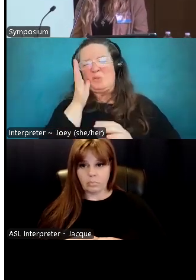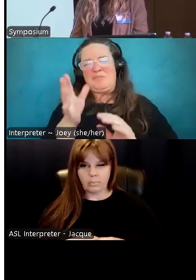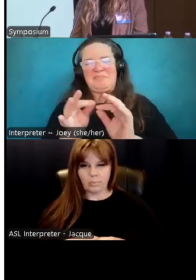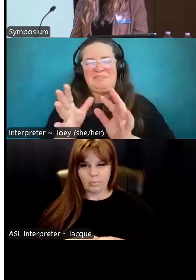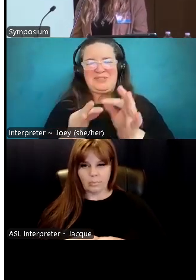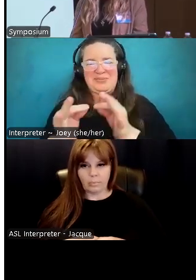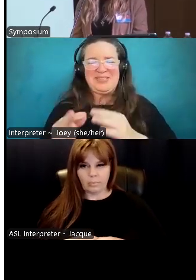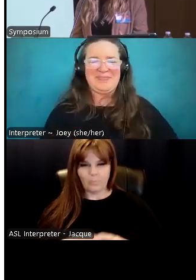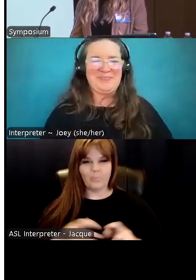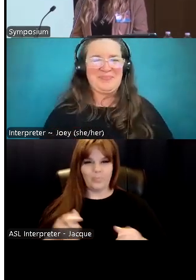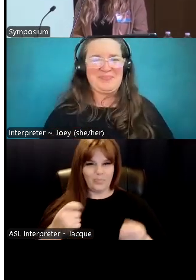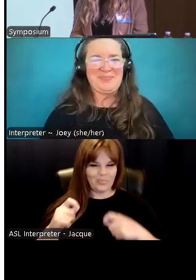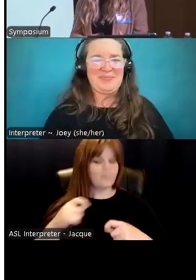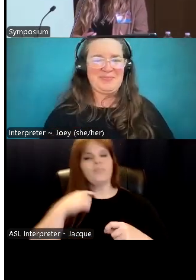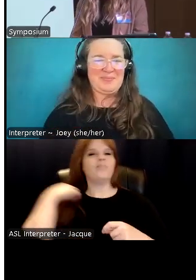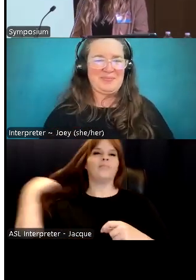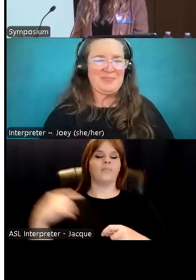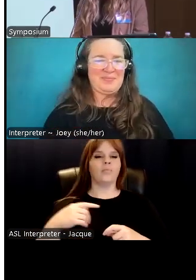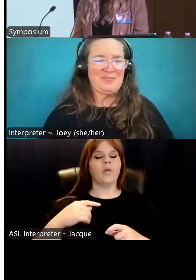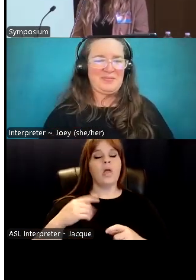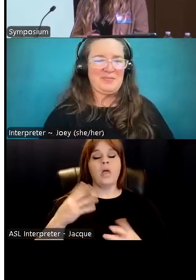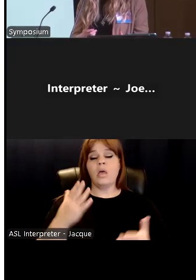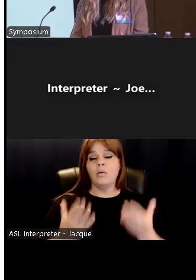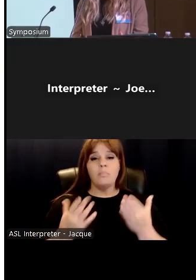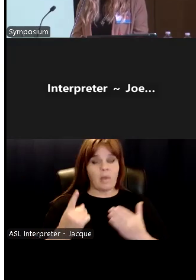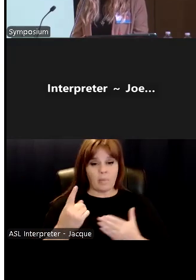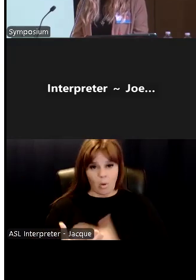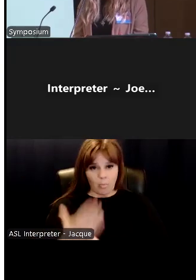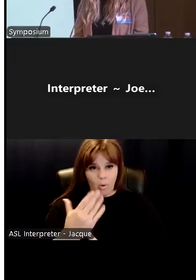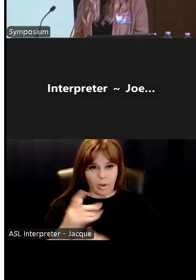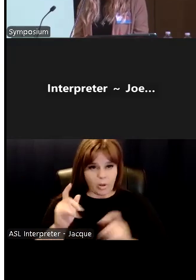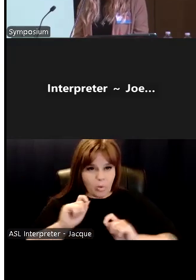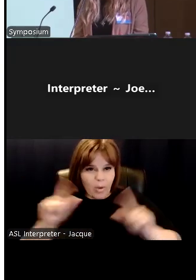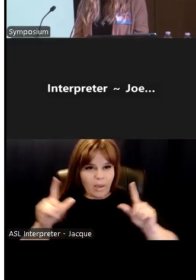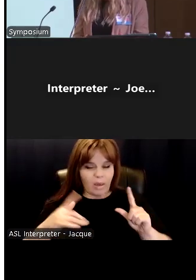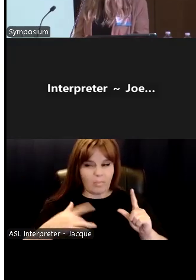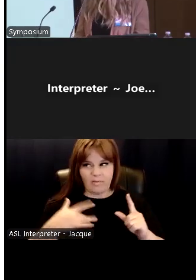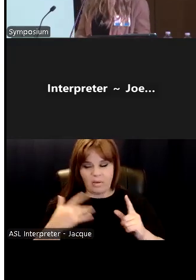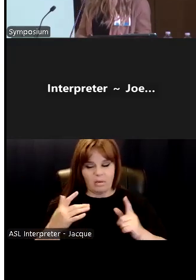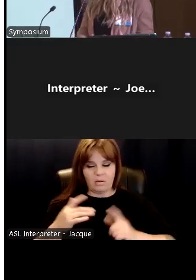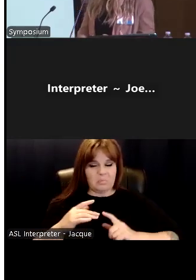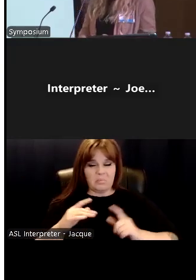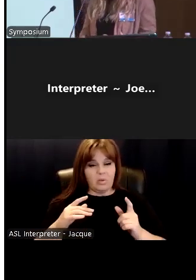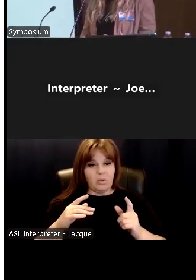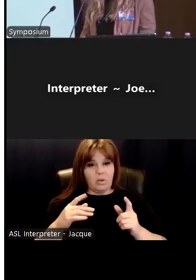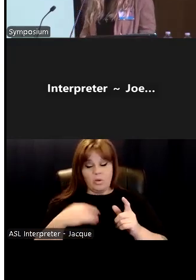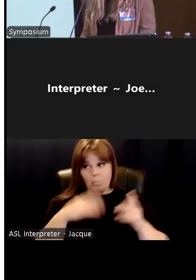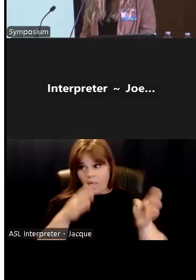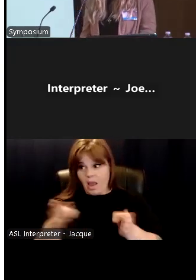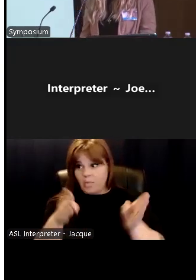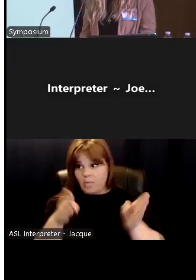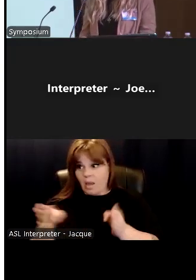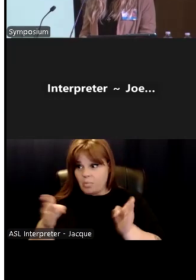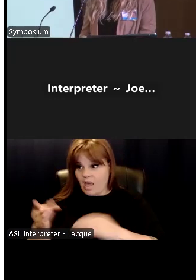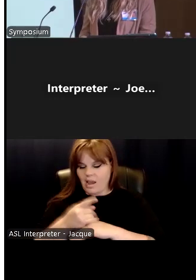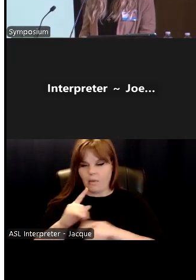might lead you to not be able to engage in any of the things that you had planned for that day. So you might miss out